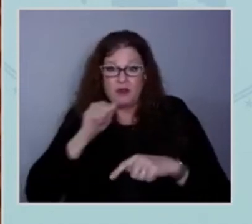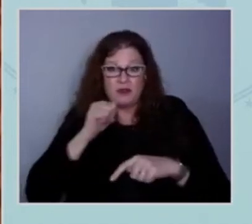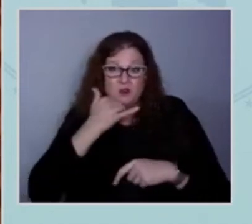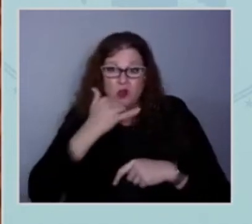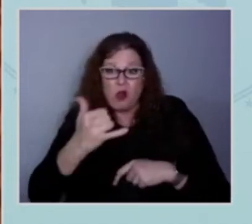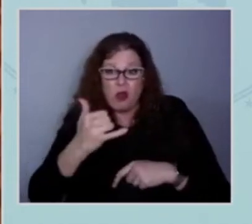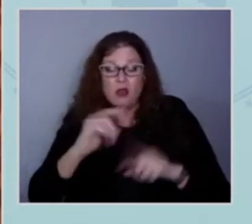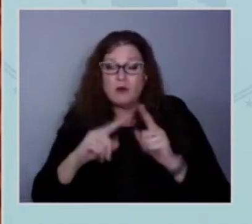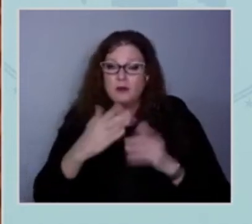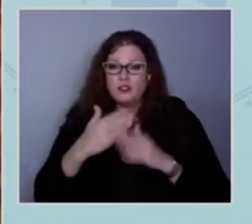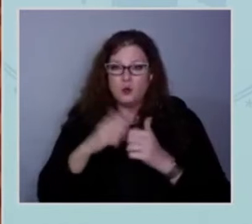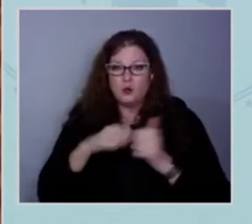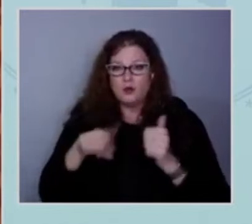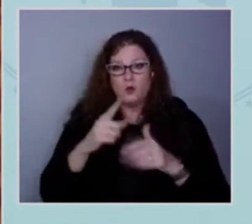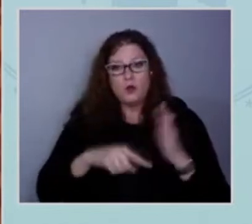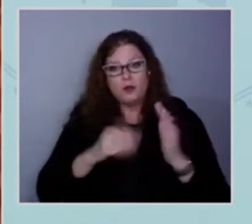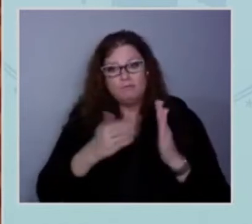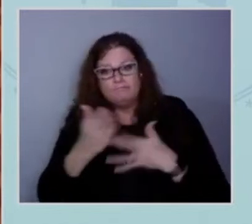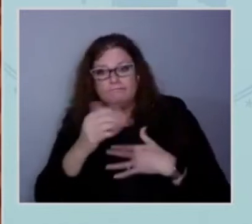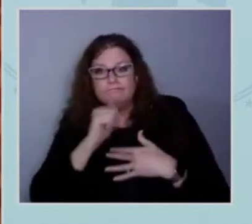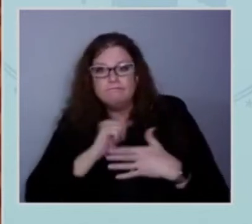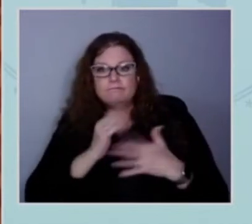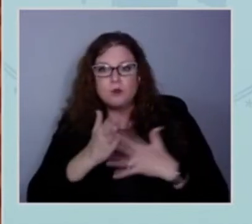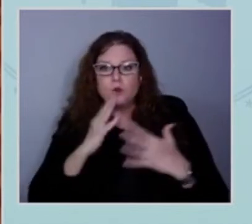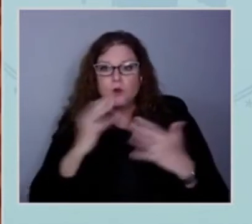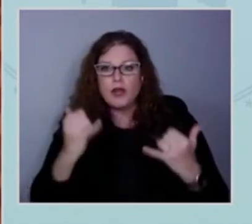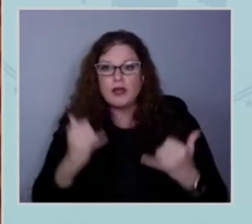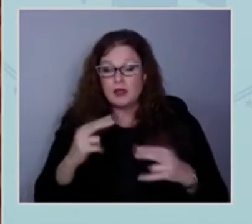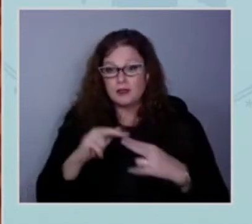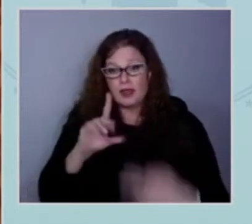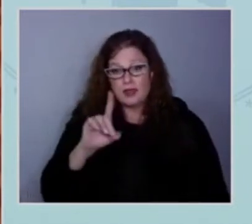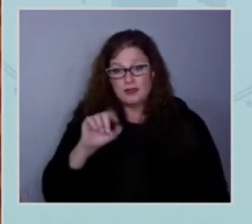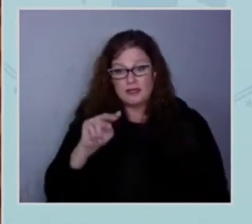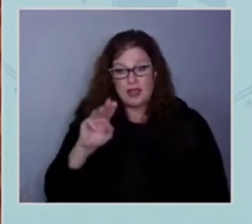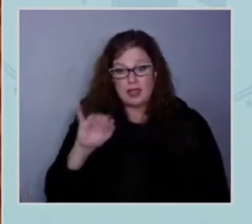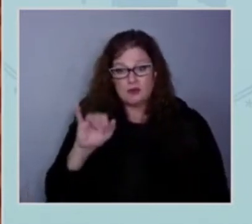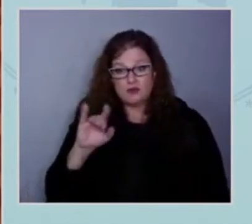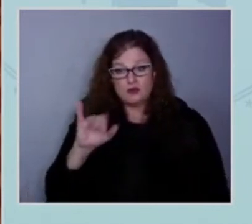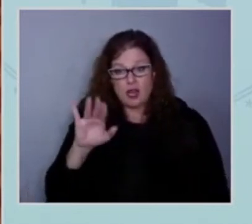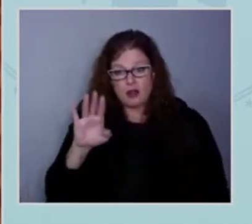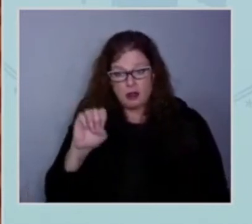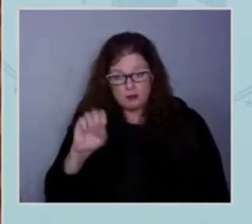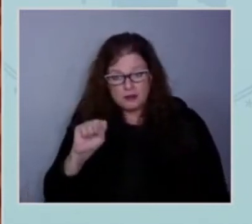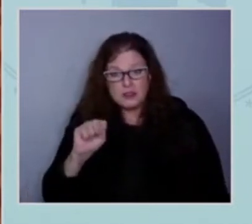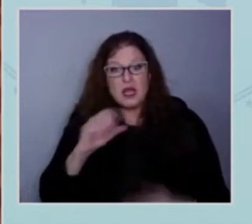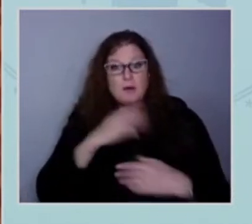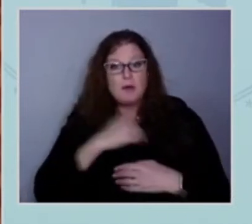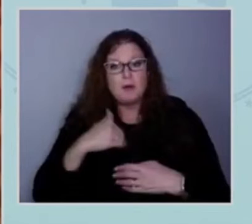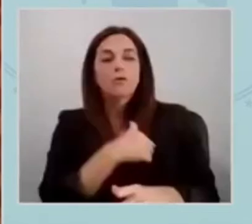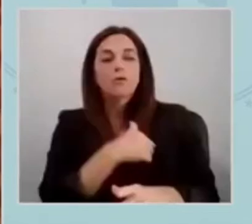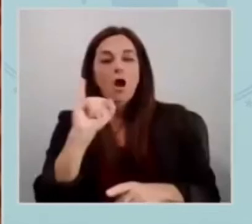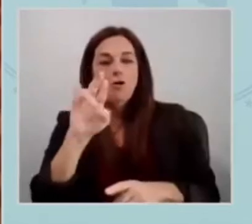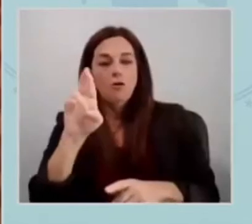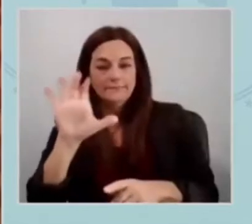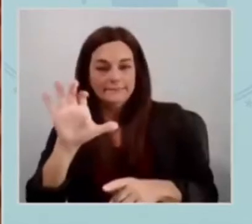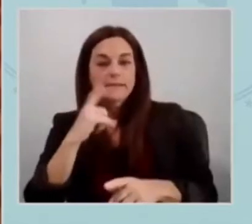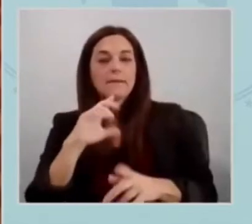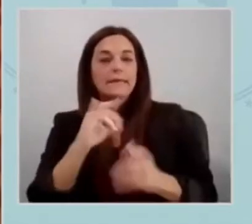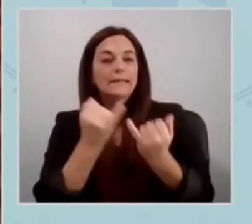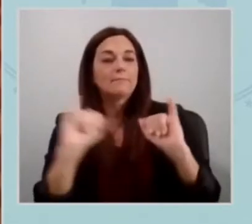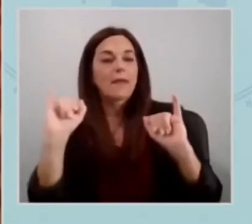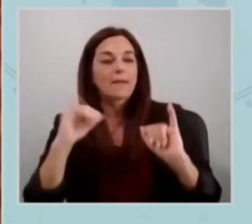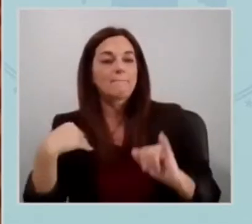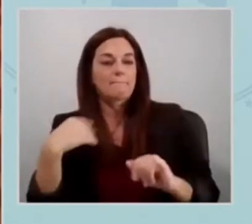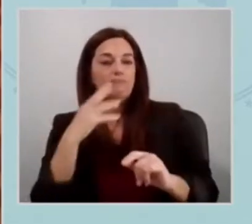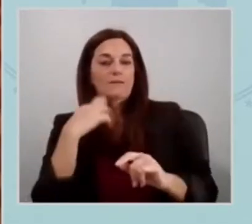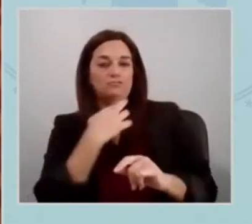us not very far removed from the other people on this call. But let me share with you what I'm going through right now. My name is Dan Jacobs, and I